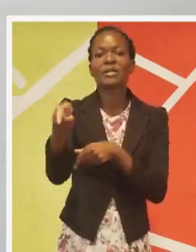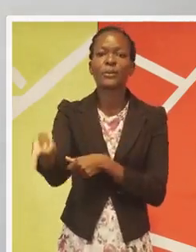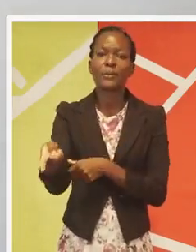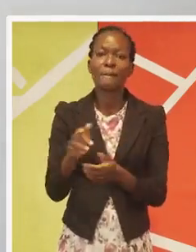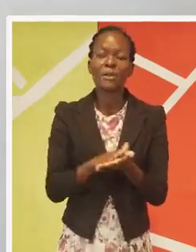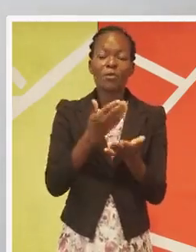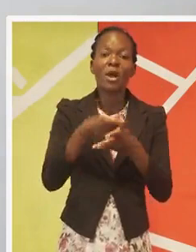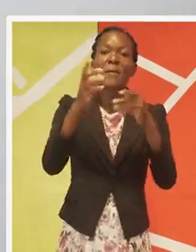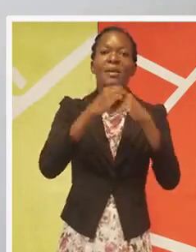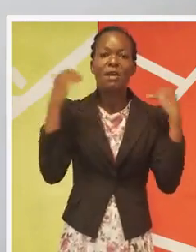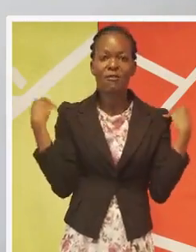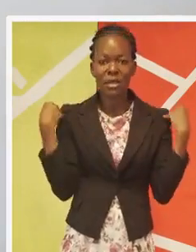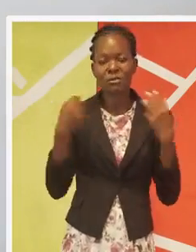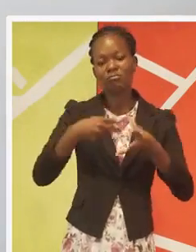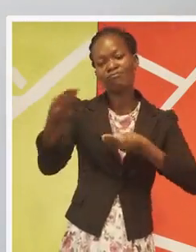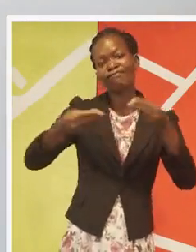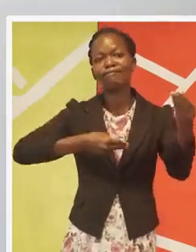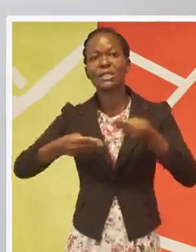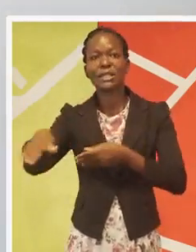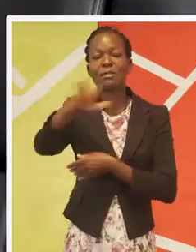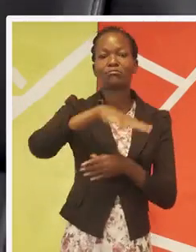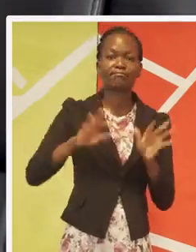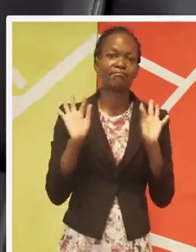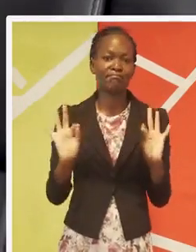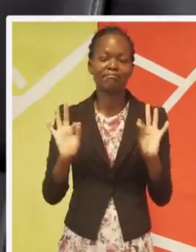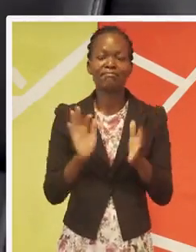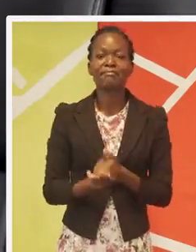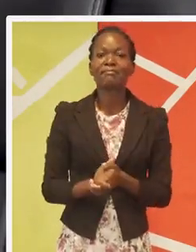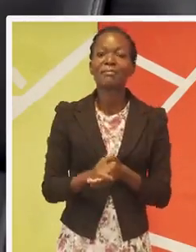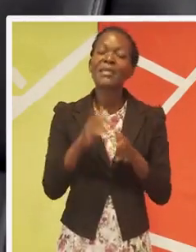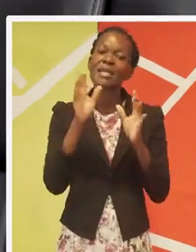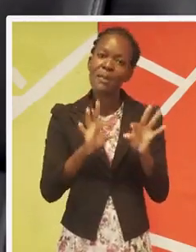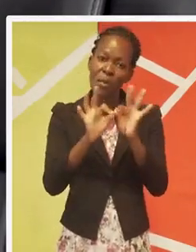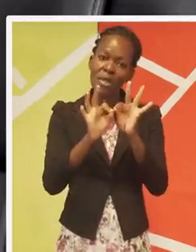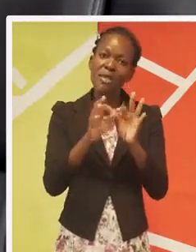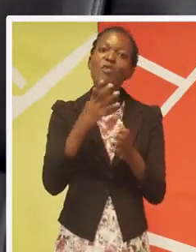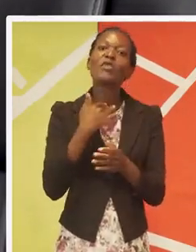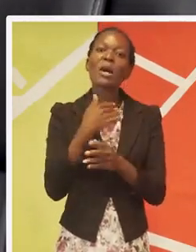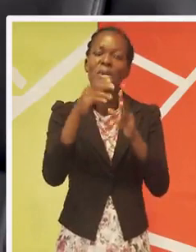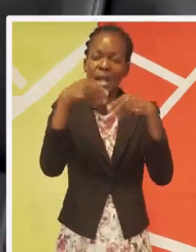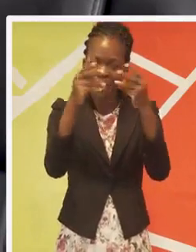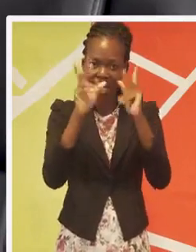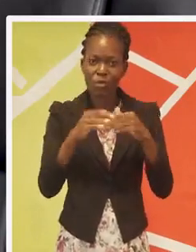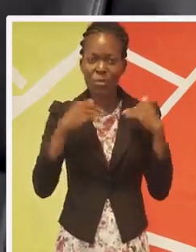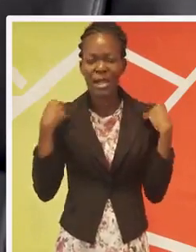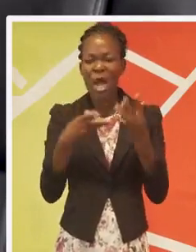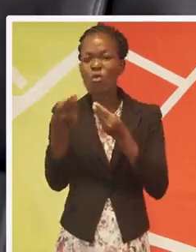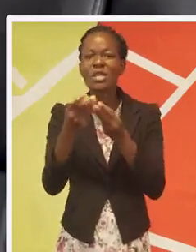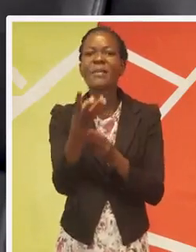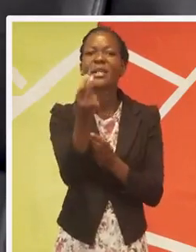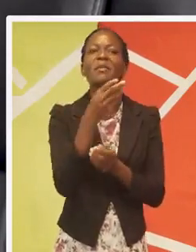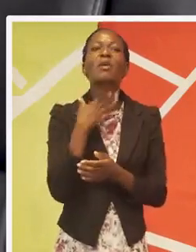market liberalization or neoliberalism, to say, let people put prices as they feel, and that will